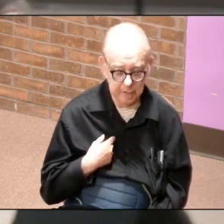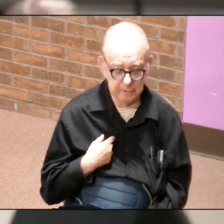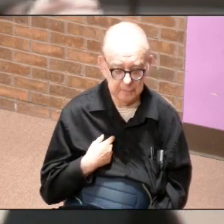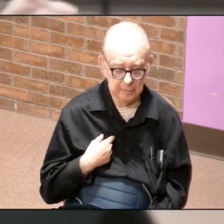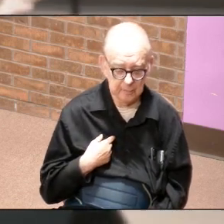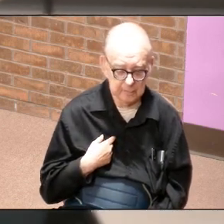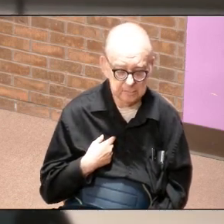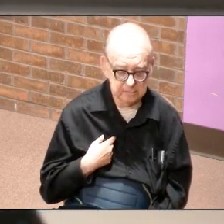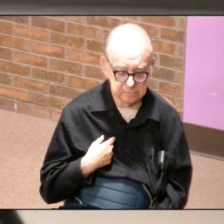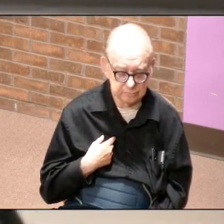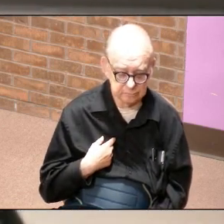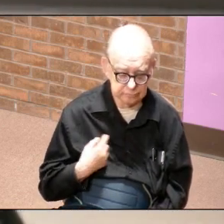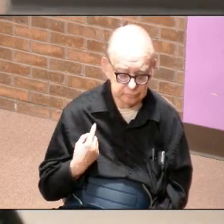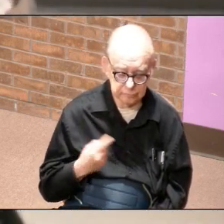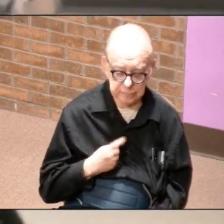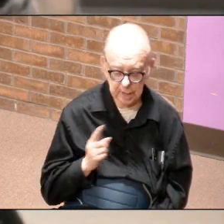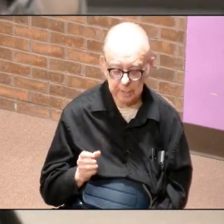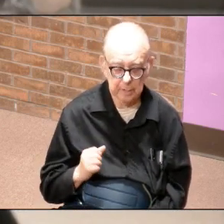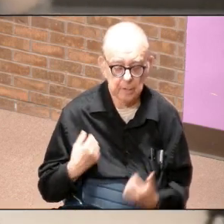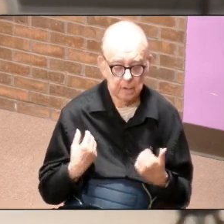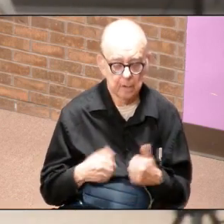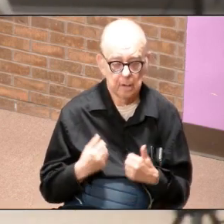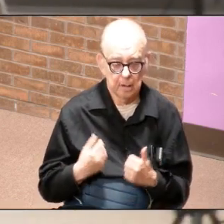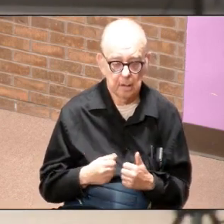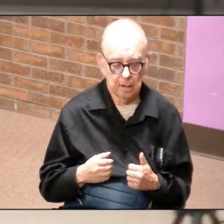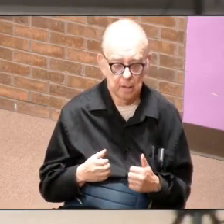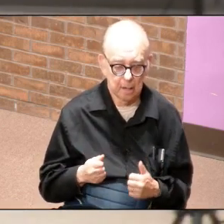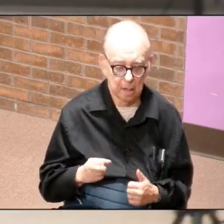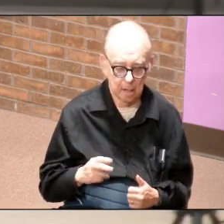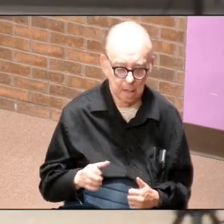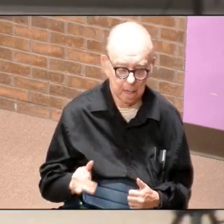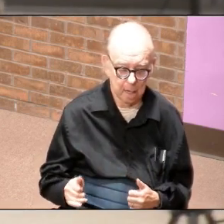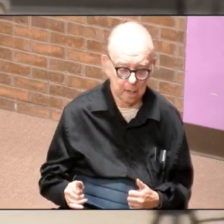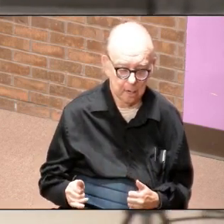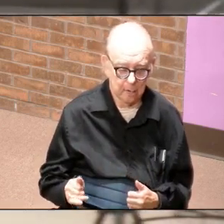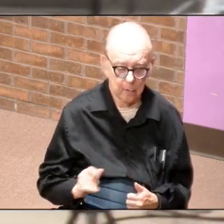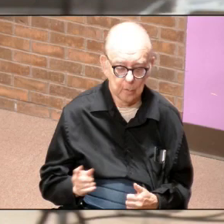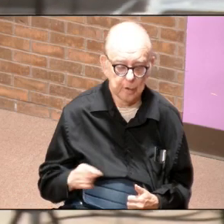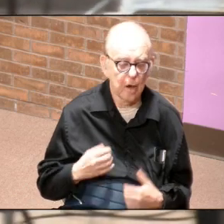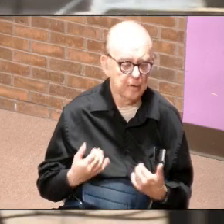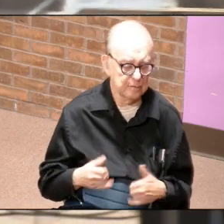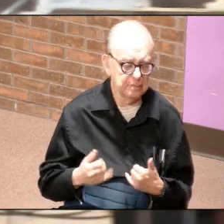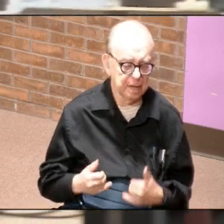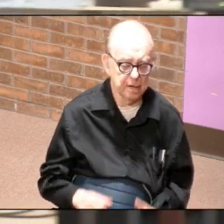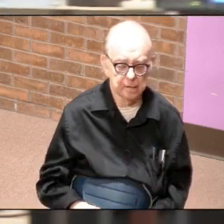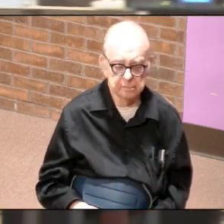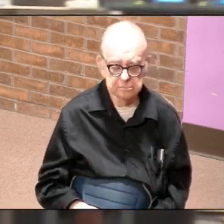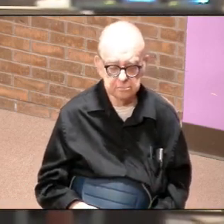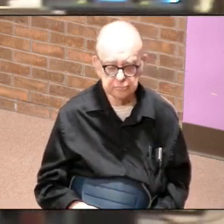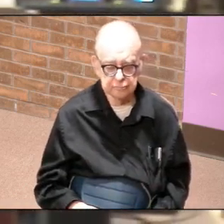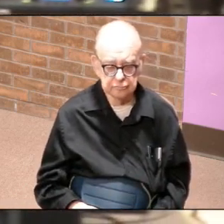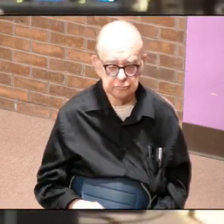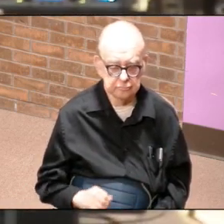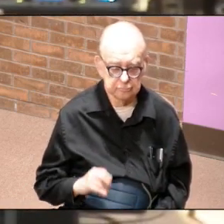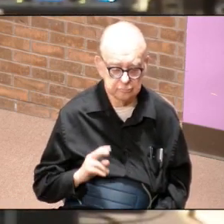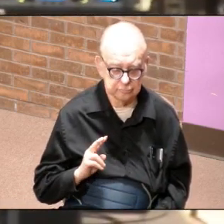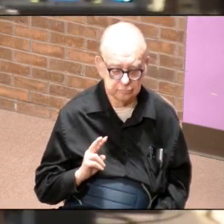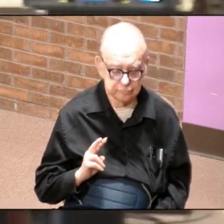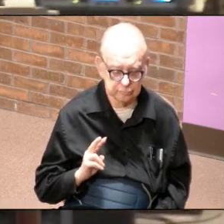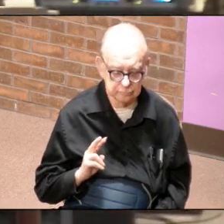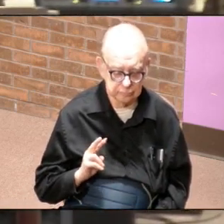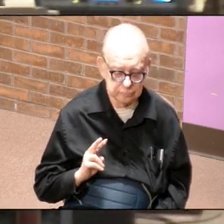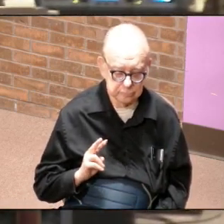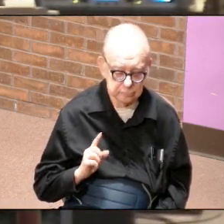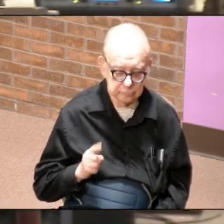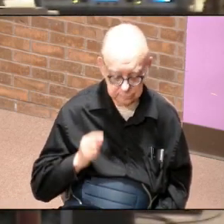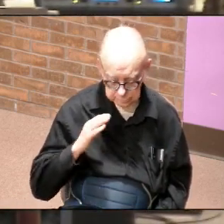And we were out playing in the alley, which we always played in. And there was a little